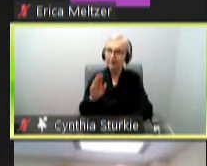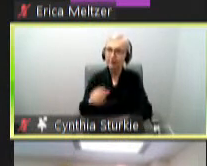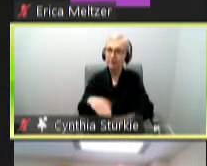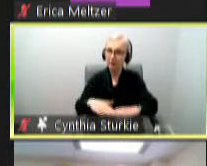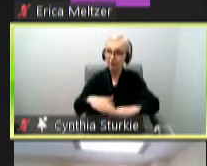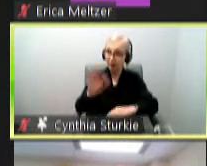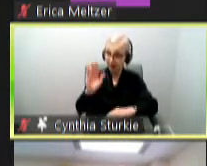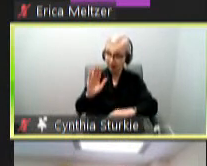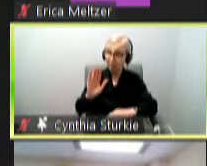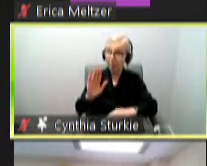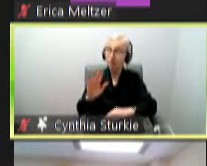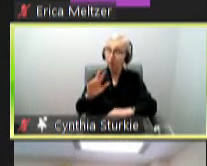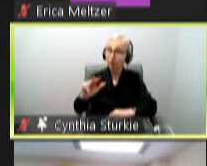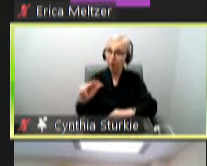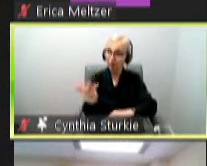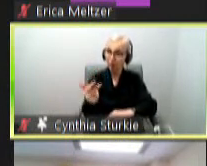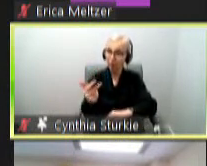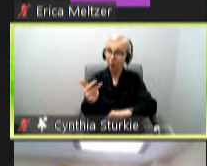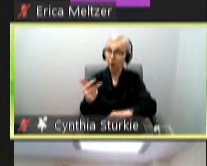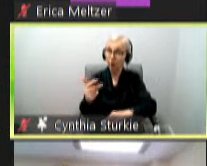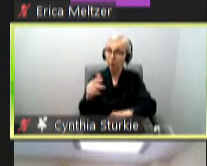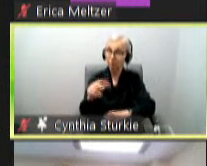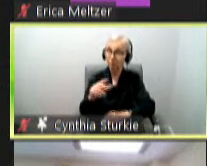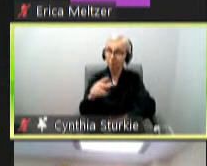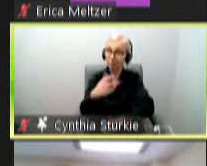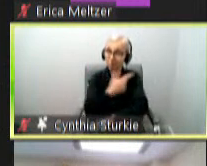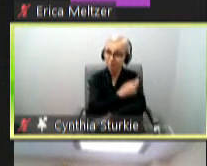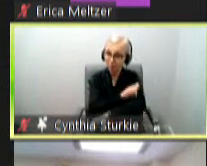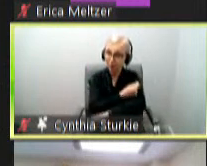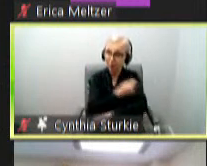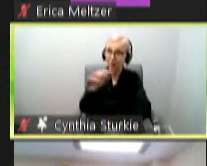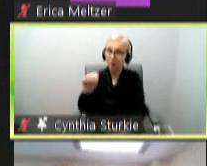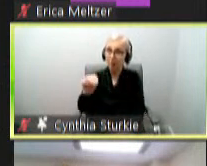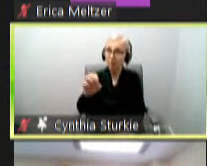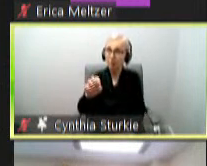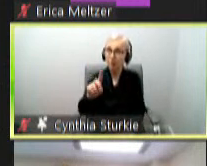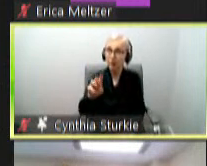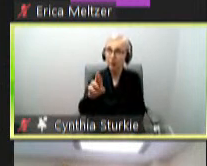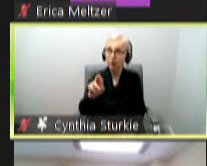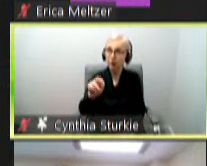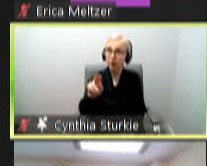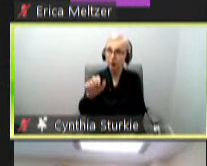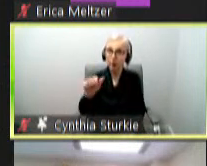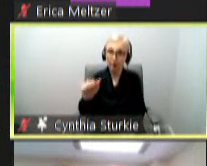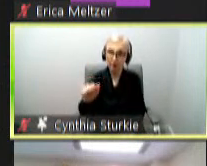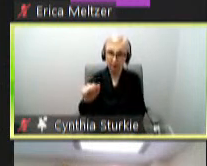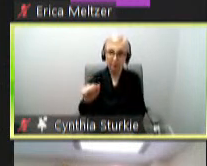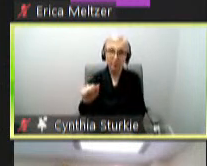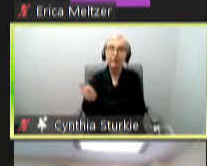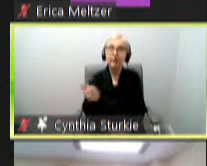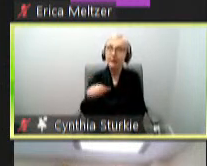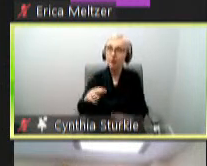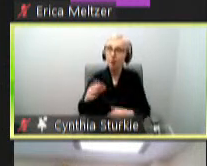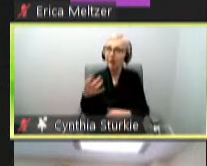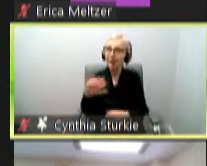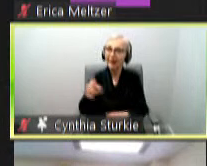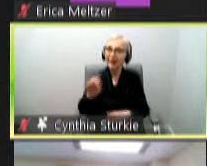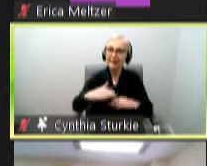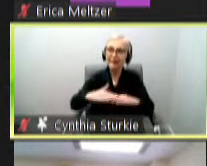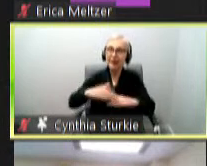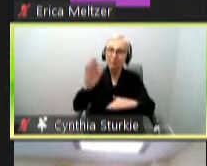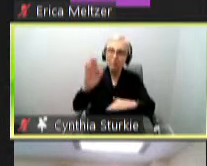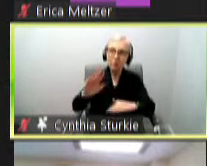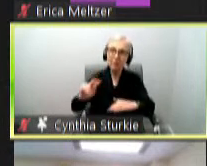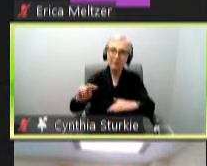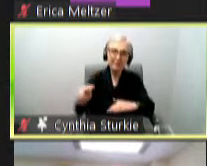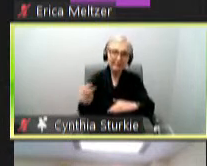of the Moderna after your second, 5 months after your second dose. And then for anybody who's 18 and up, you can get a